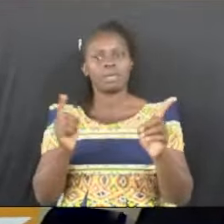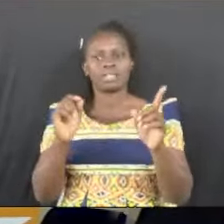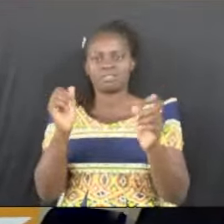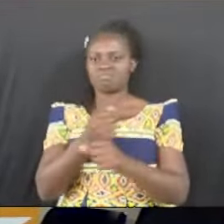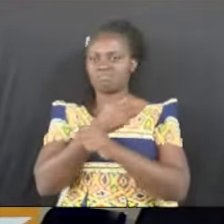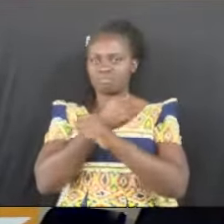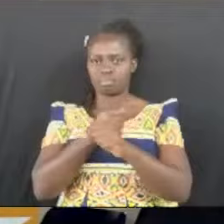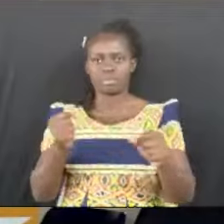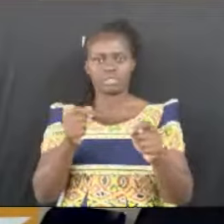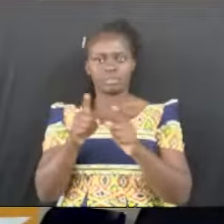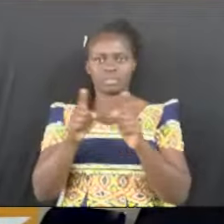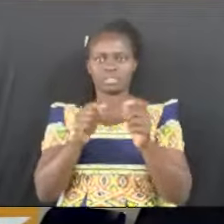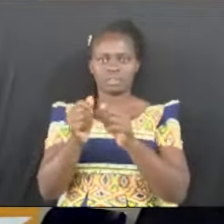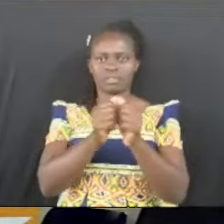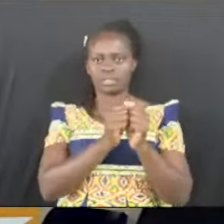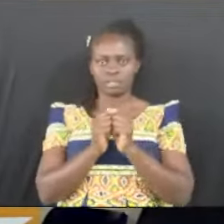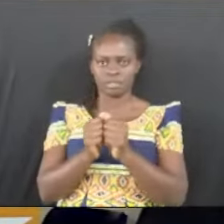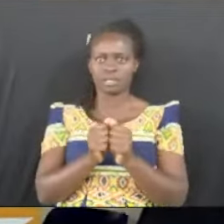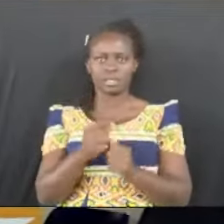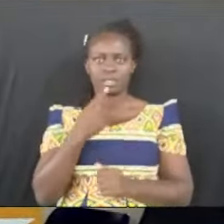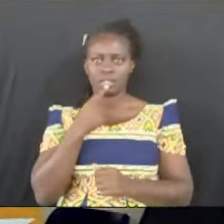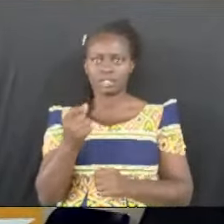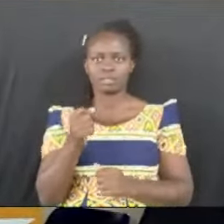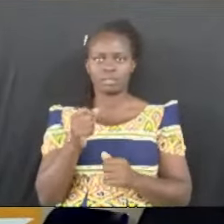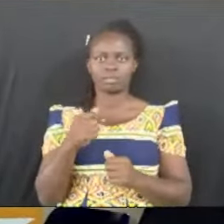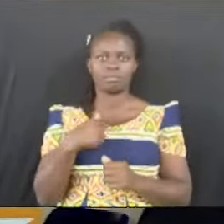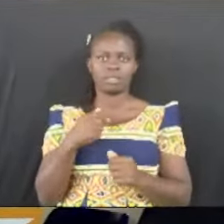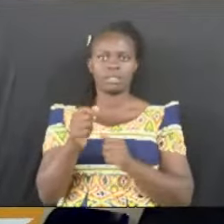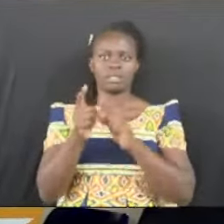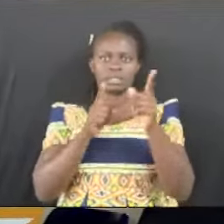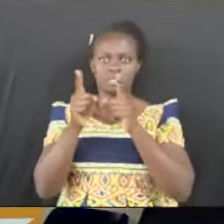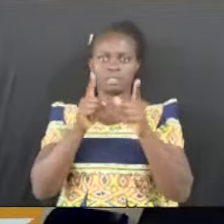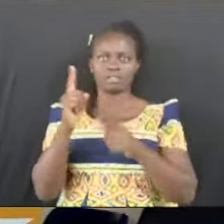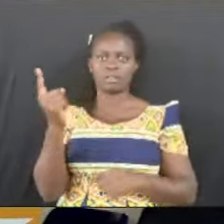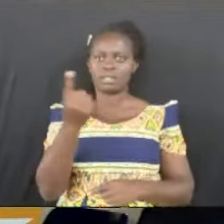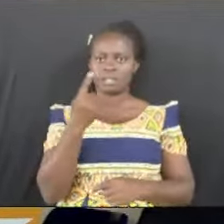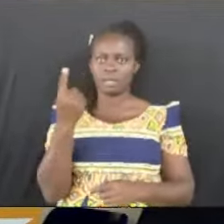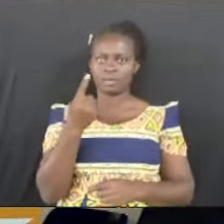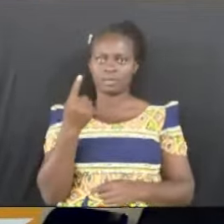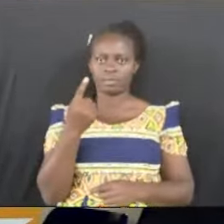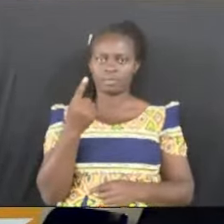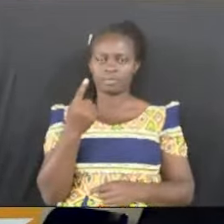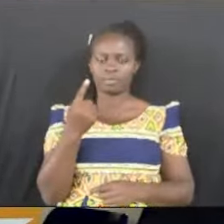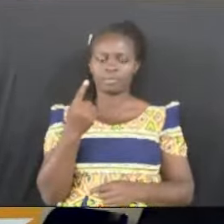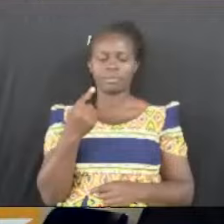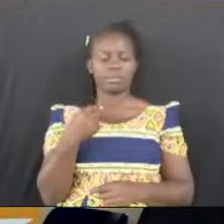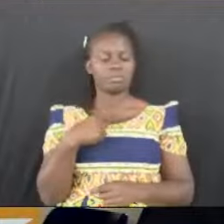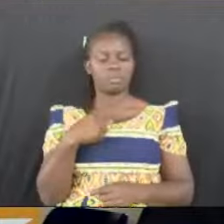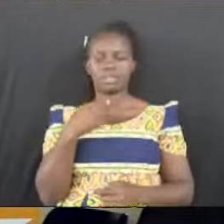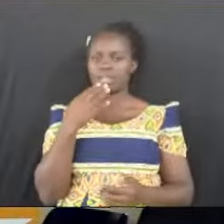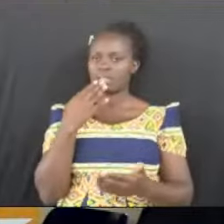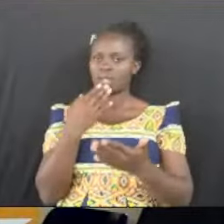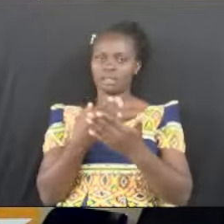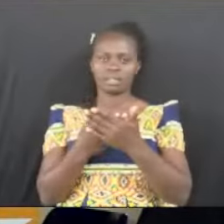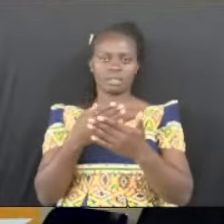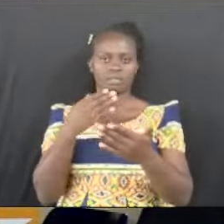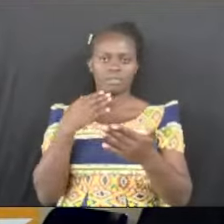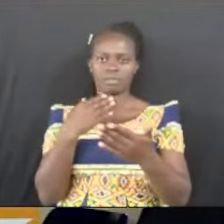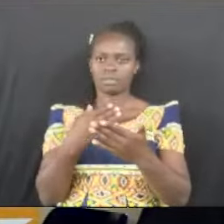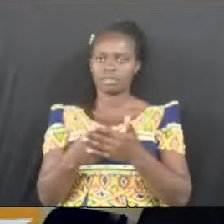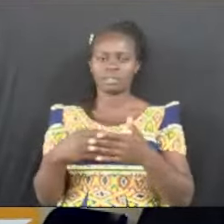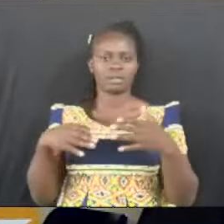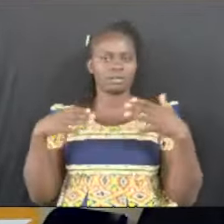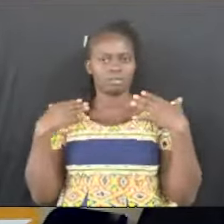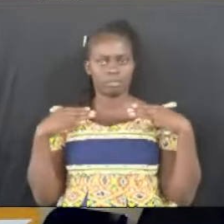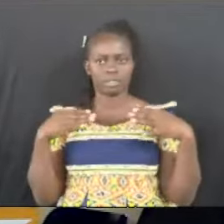go there and share what you want me to share. So I am just a grateful person, and I am